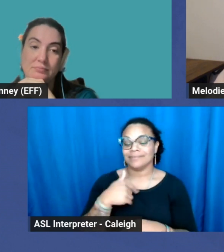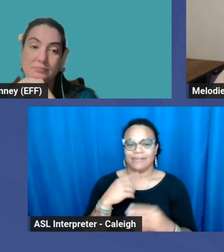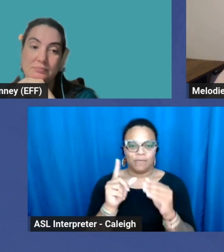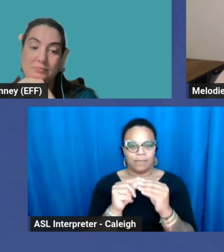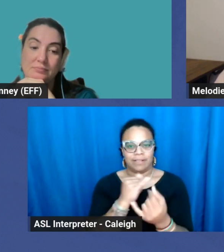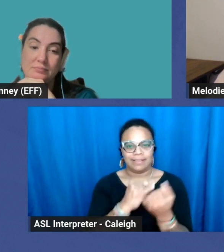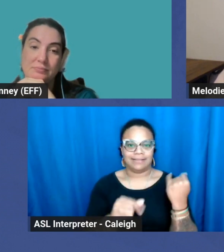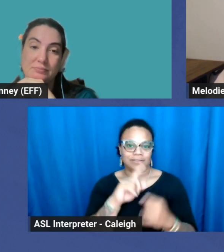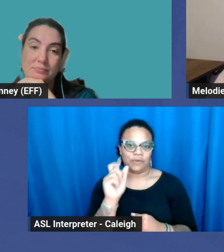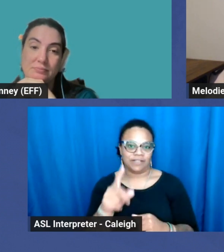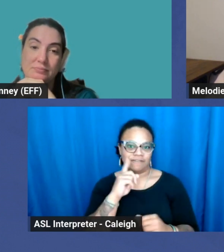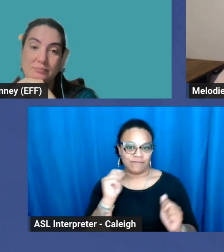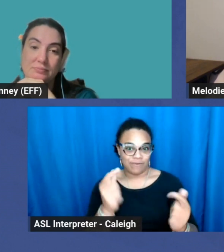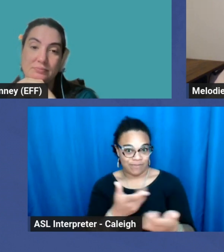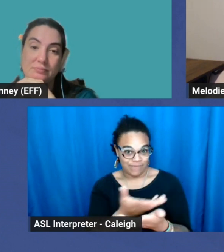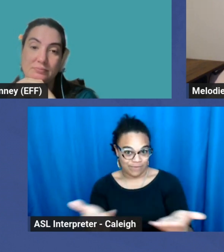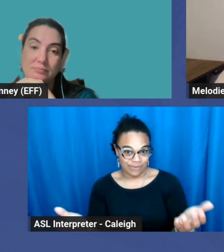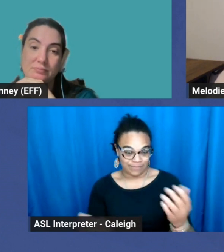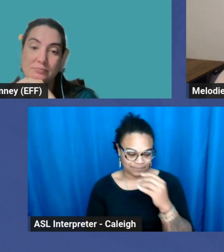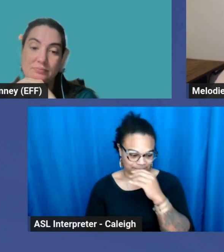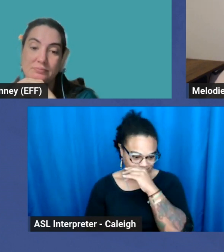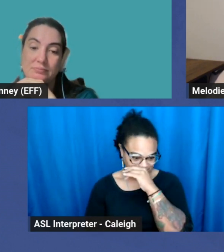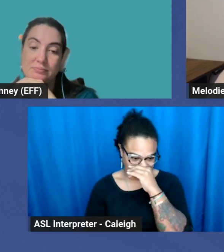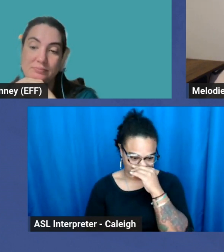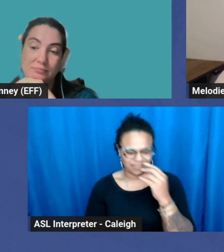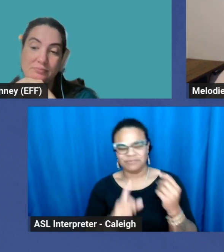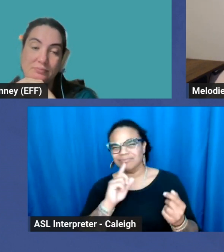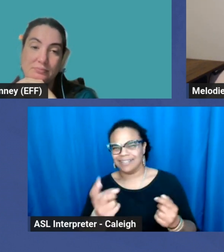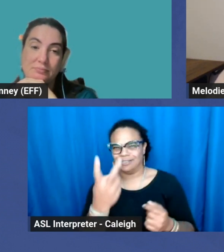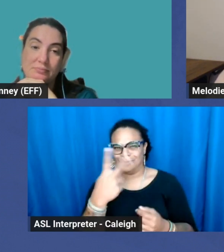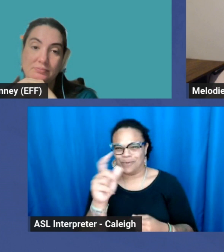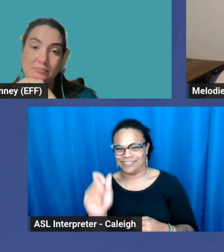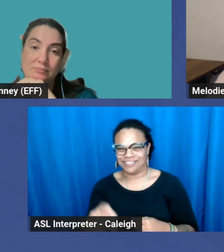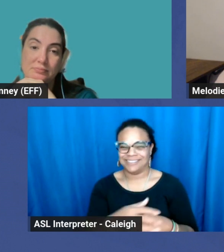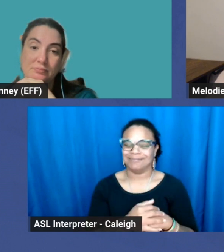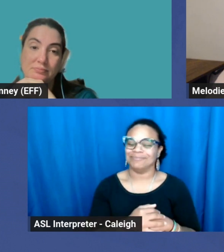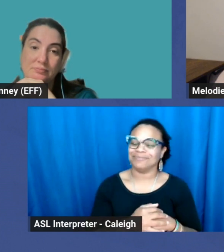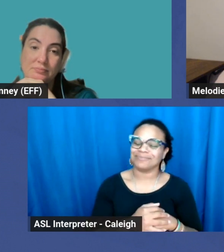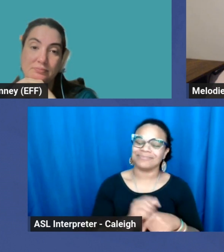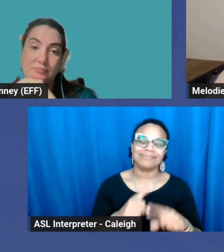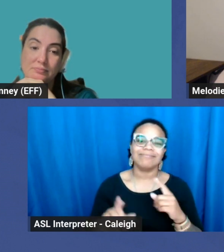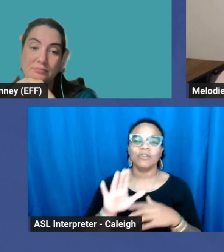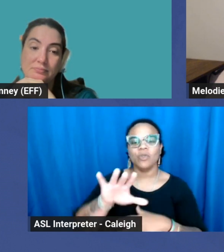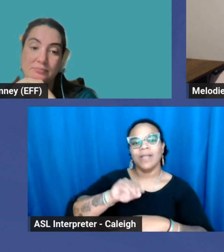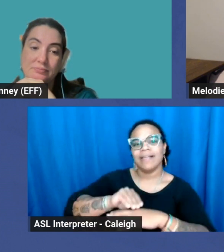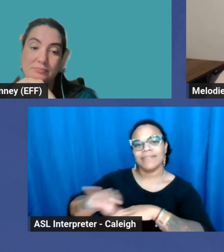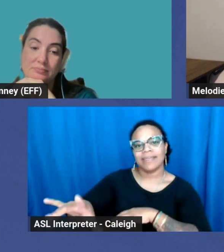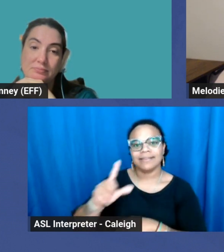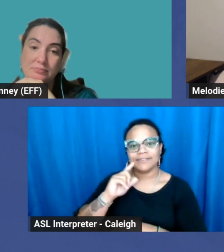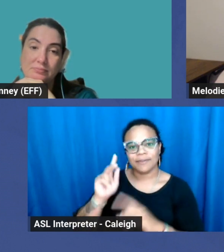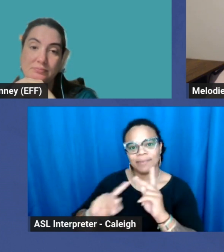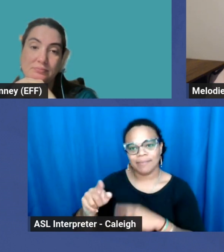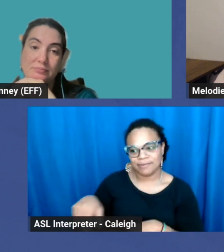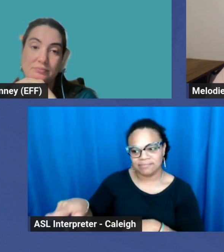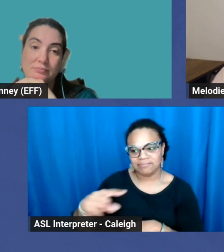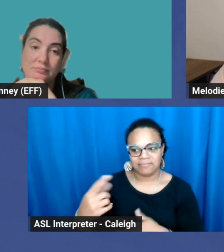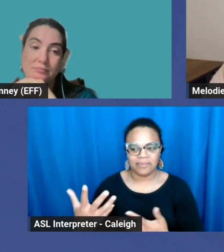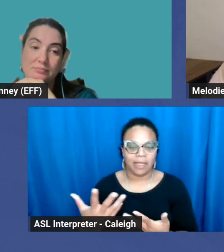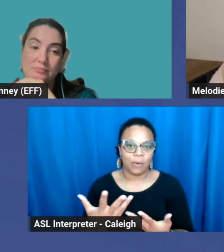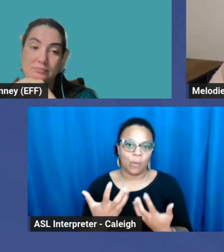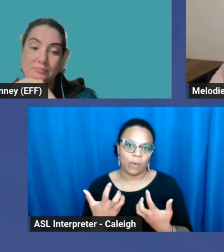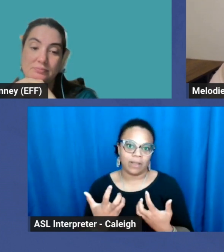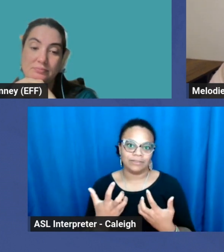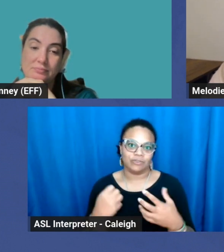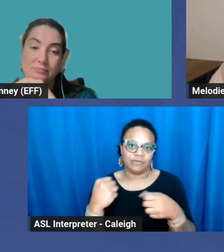question for all of you. Well, two questions actually. But what is your advice for folks who want to